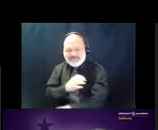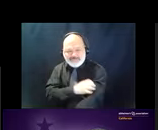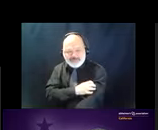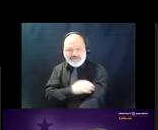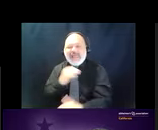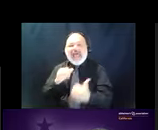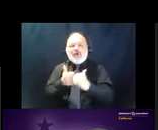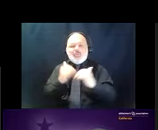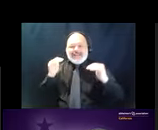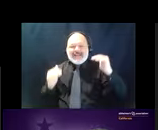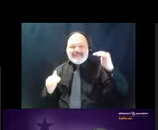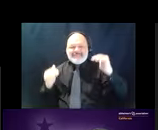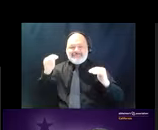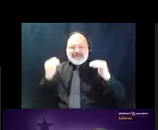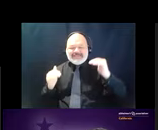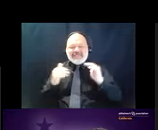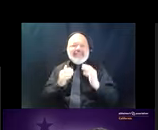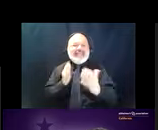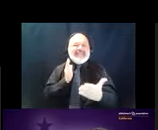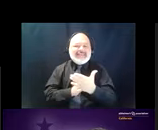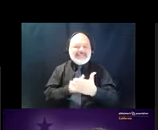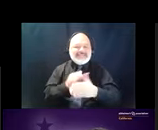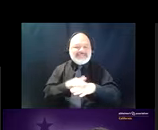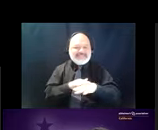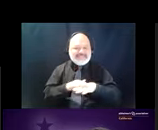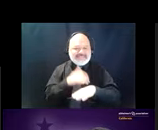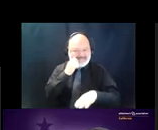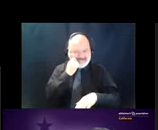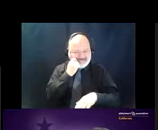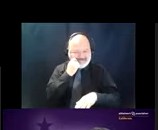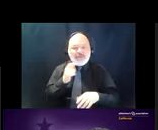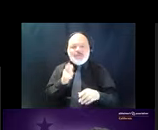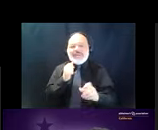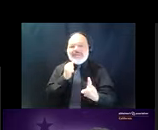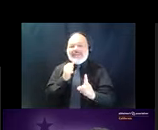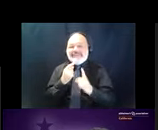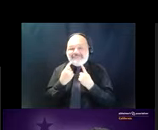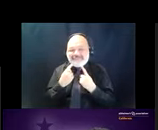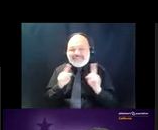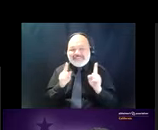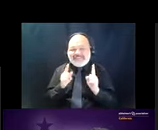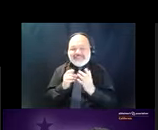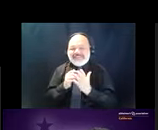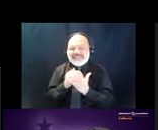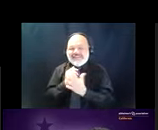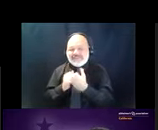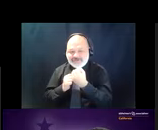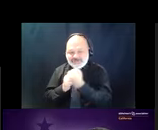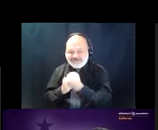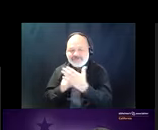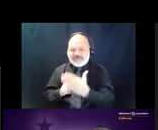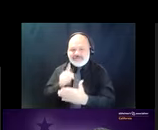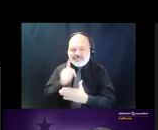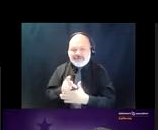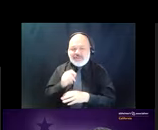disbalances and also racism. And the important part of this is when we want to do effective and sustainable programs, I guess that we have to work